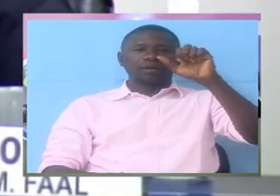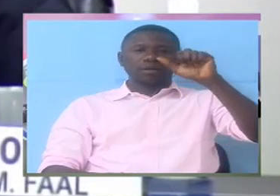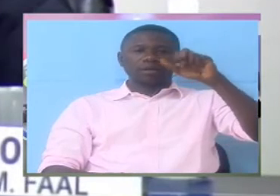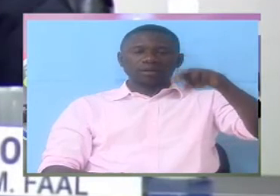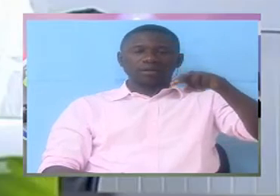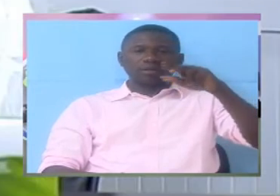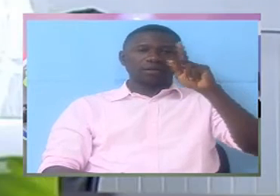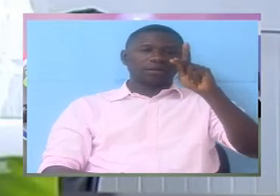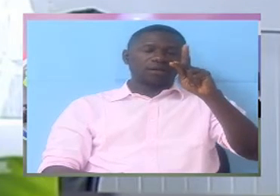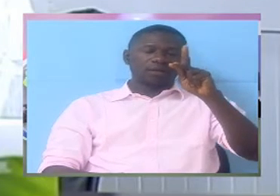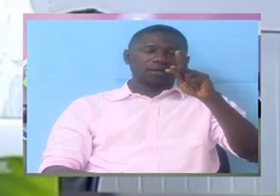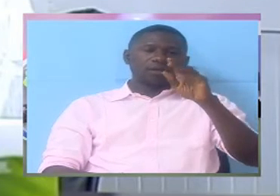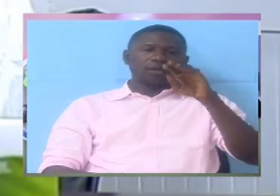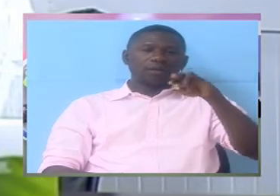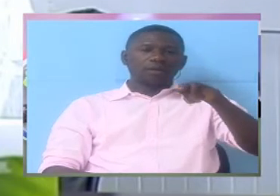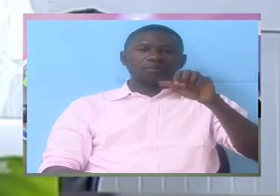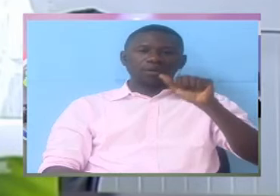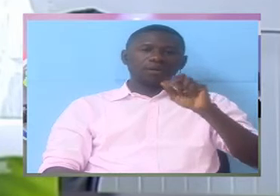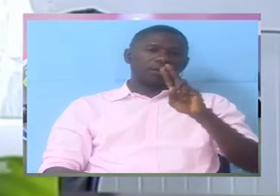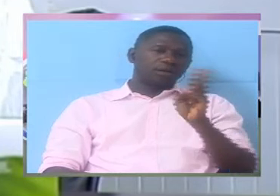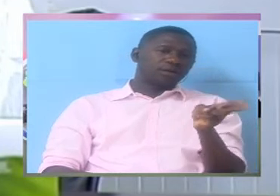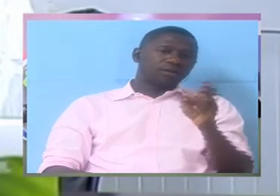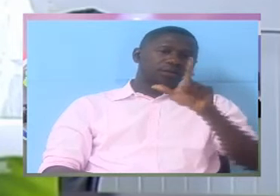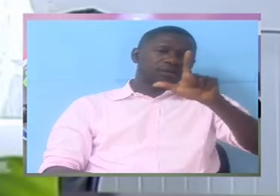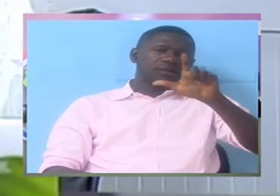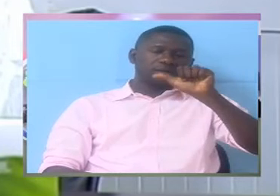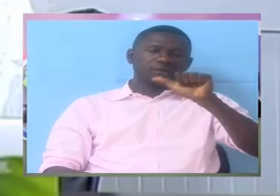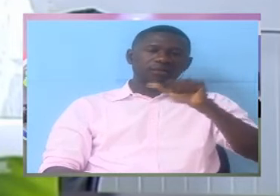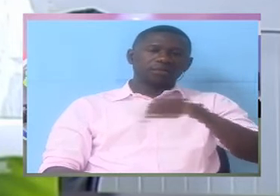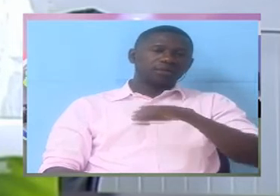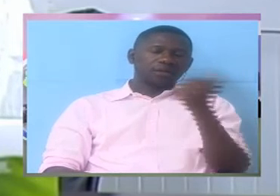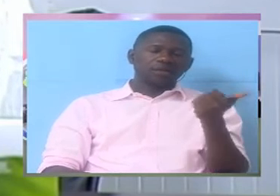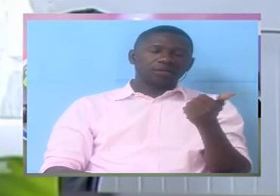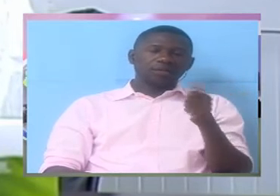Dr. Frank Mahla. And Nicholas Vespal. And then Nicholas Vespa.